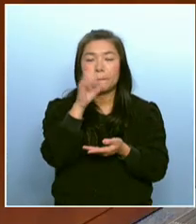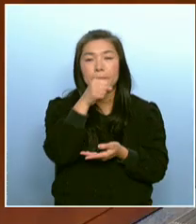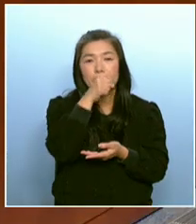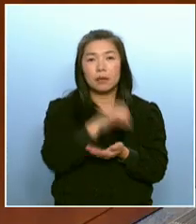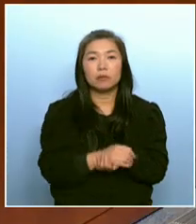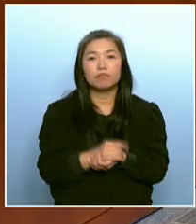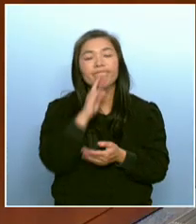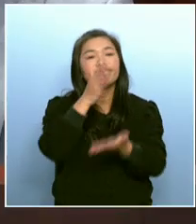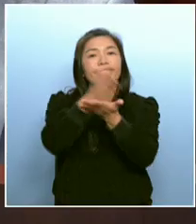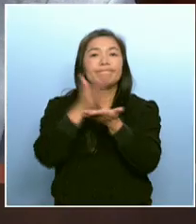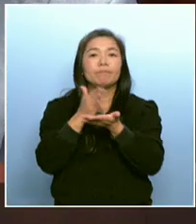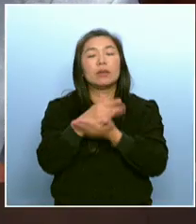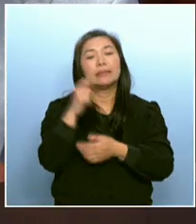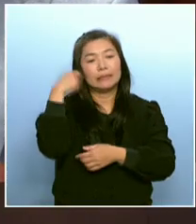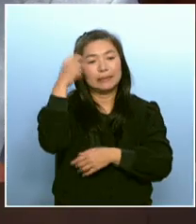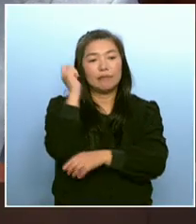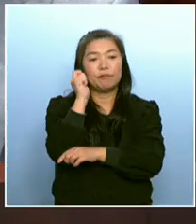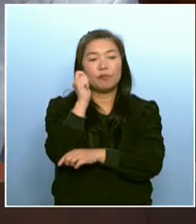Yes, Deputy Secretary.